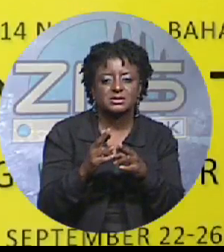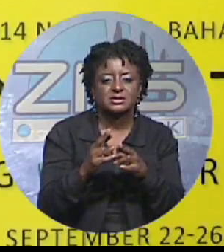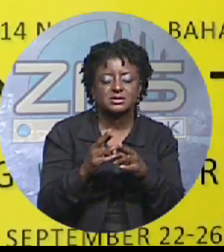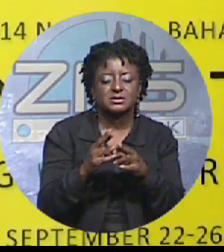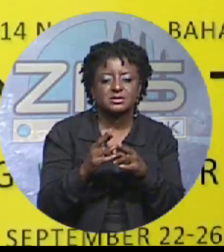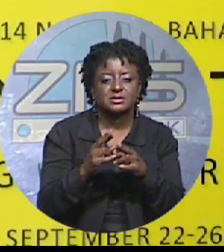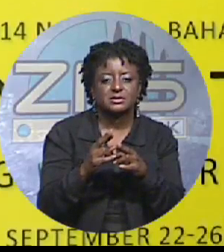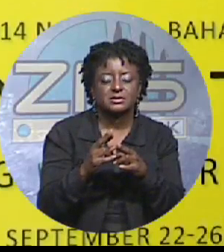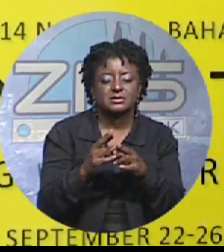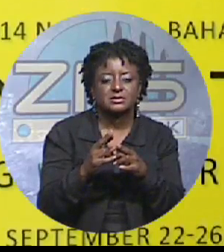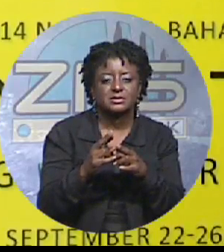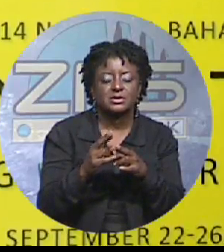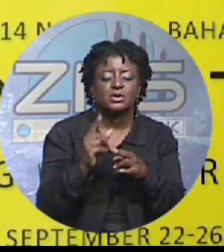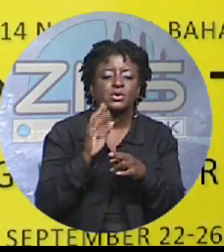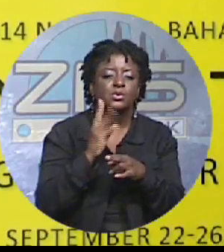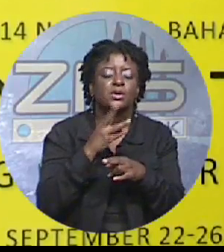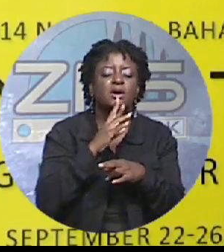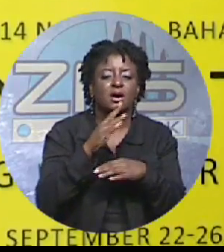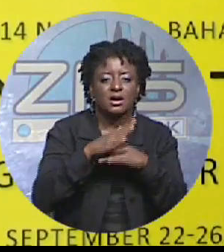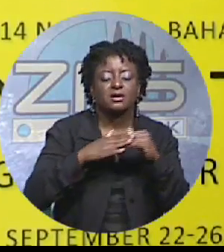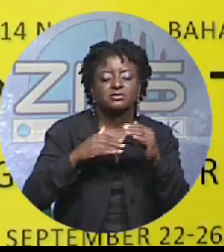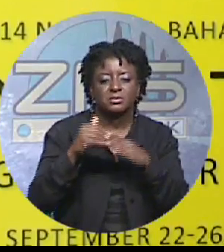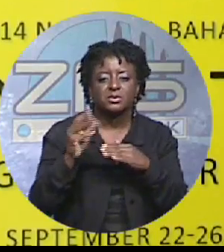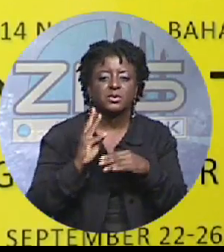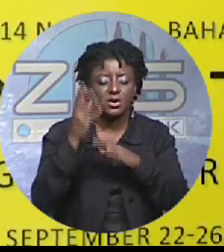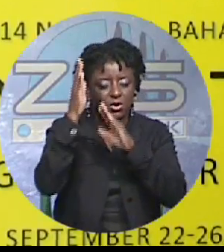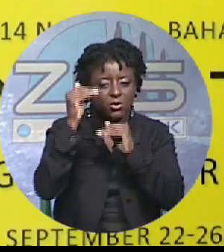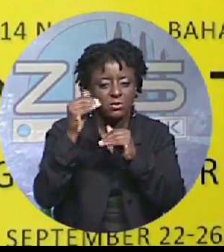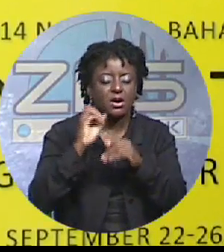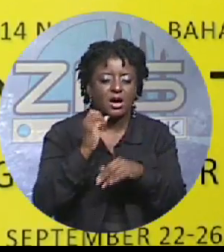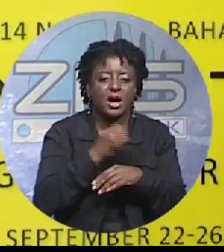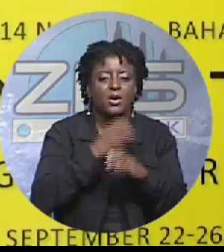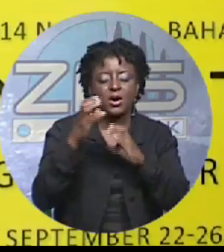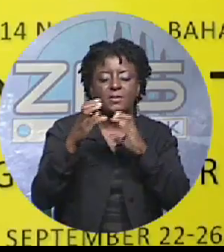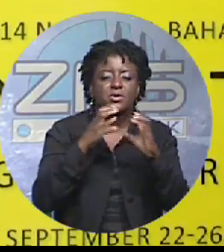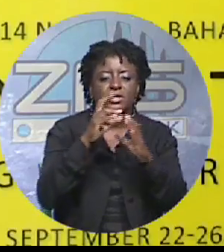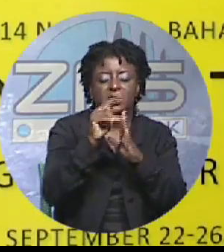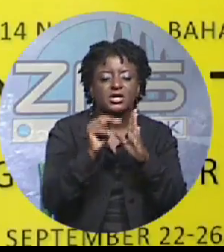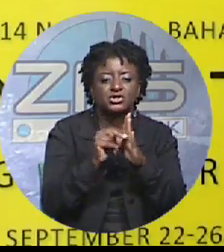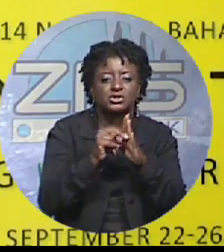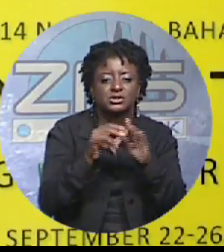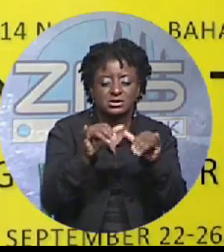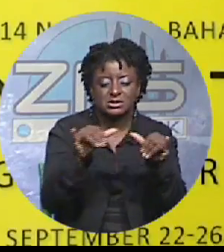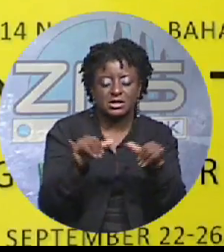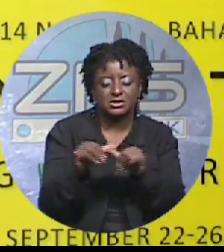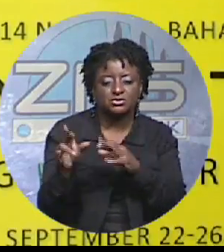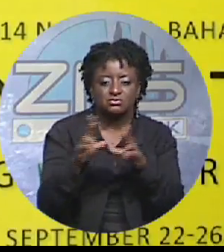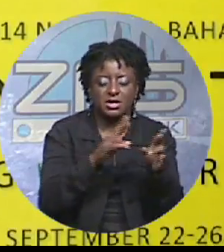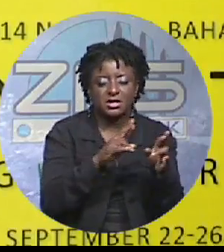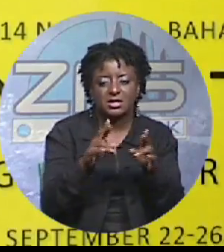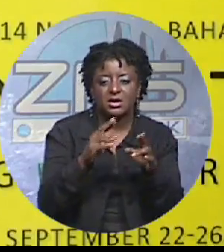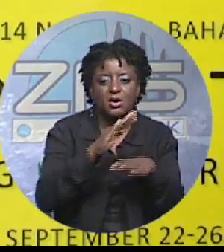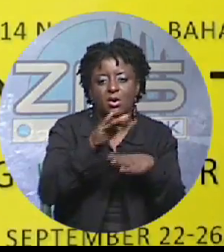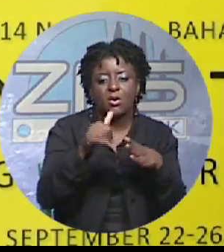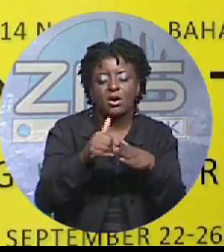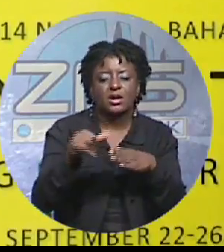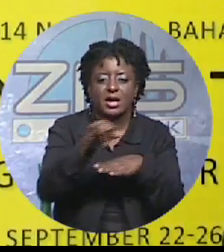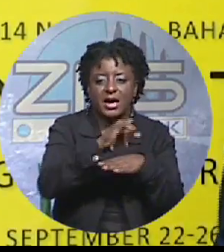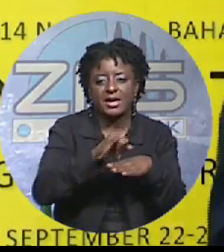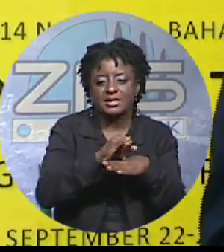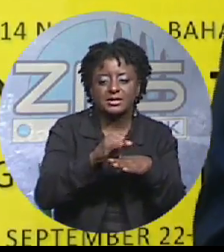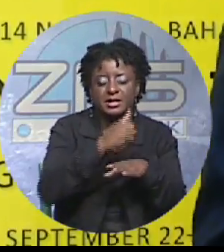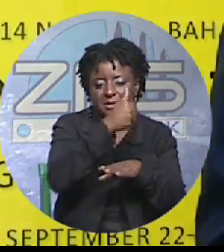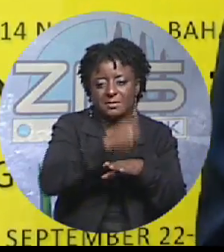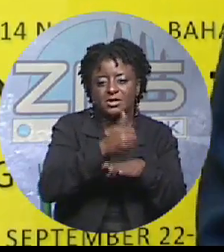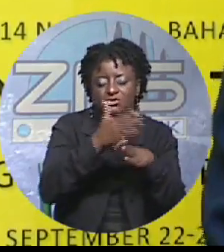comfortable. We hope that our communications stand up well for us. All of our island administrators have satellite phones which have been tested.